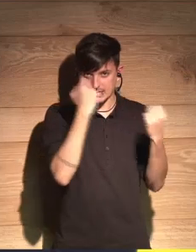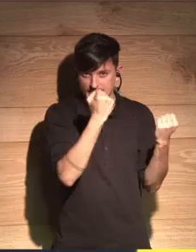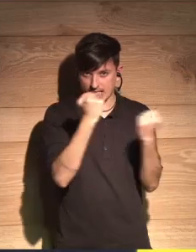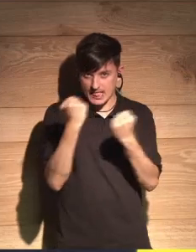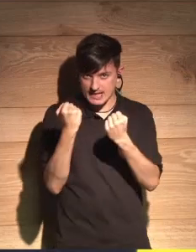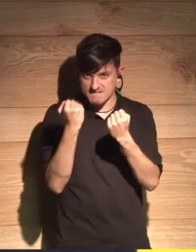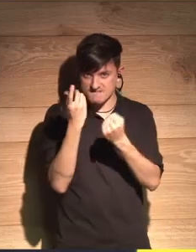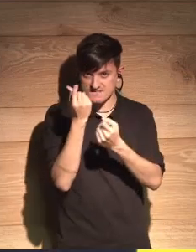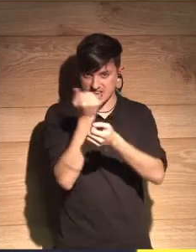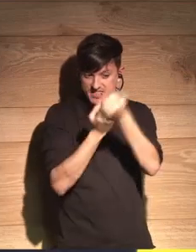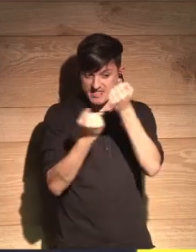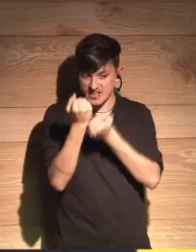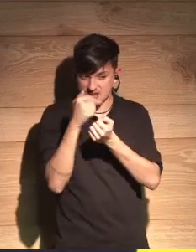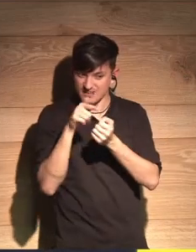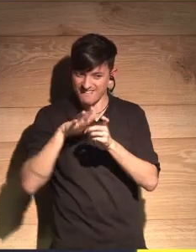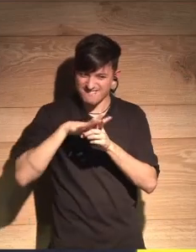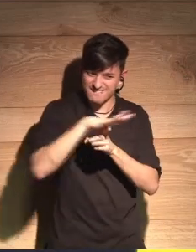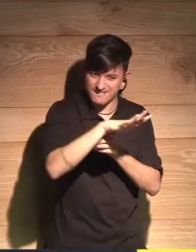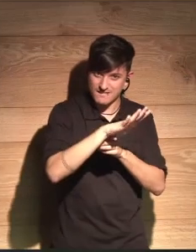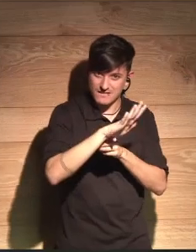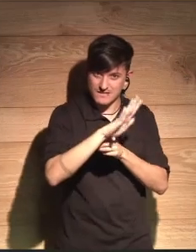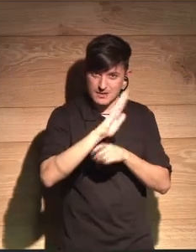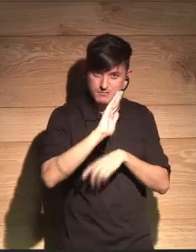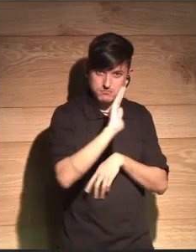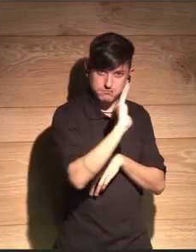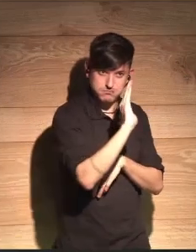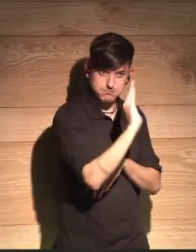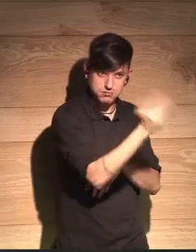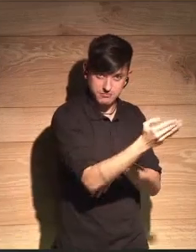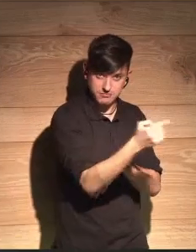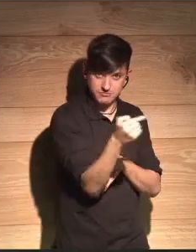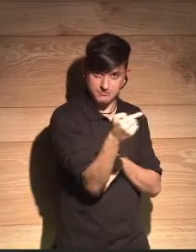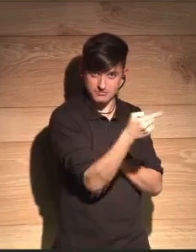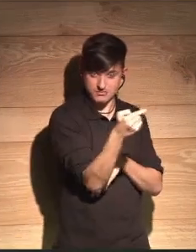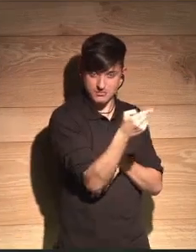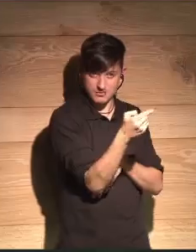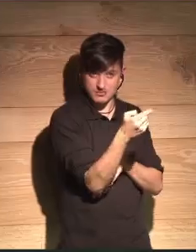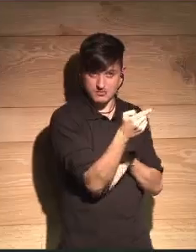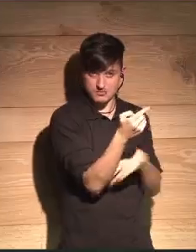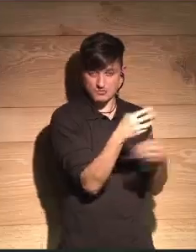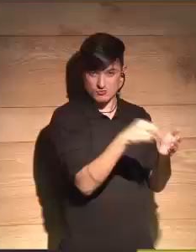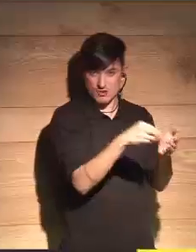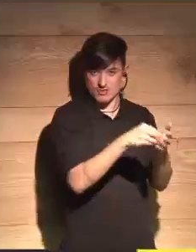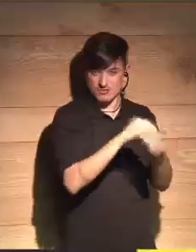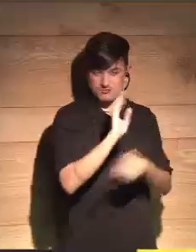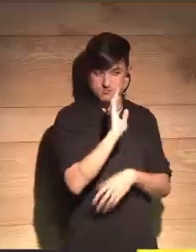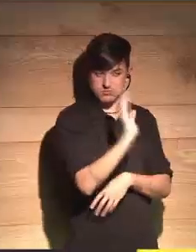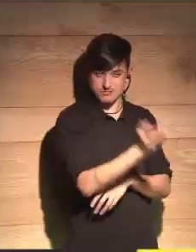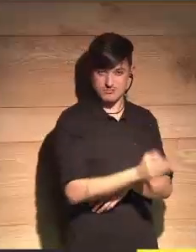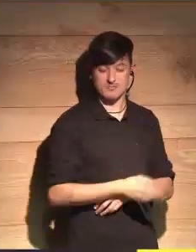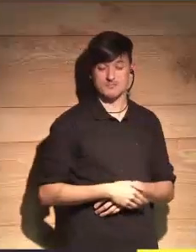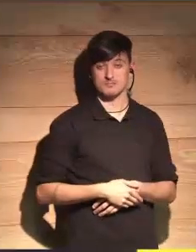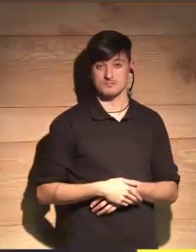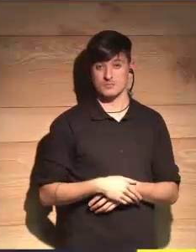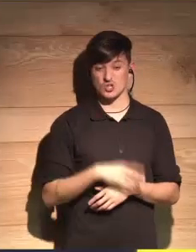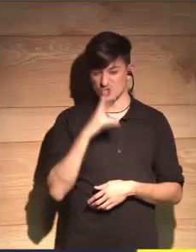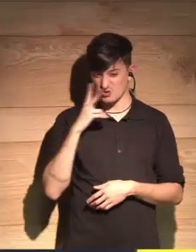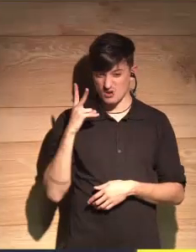certain financial entities has had consequences that were rather negative in many